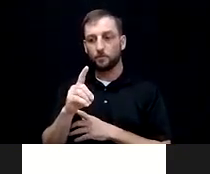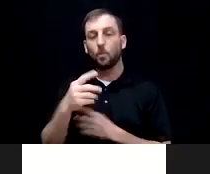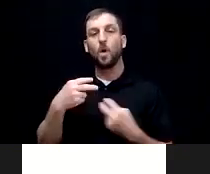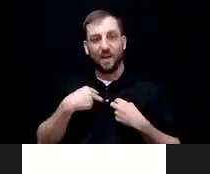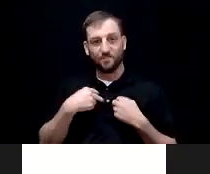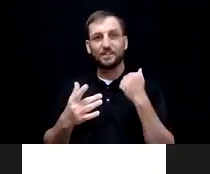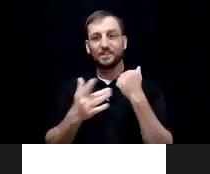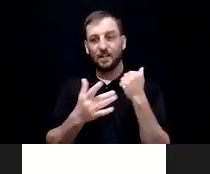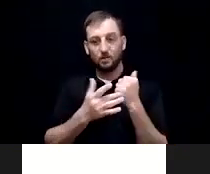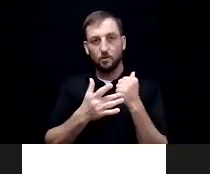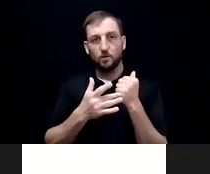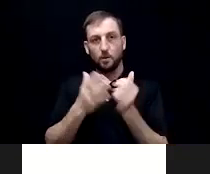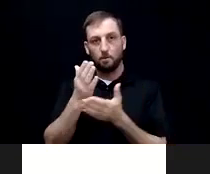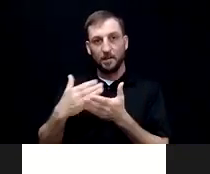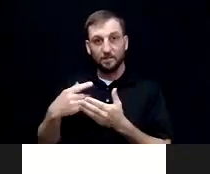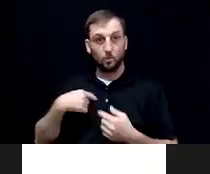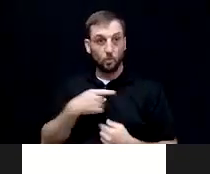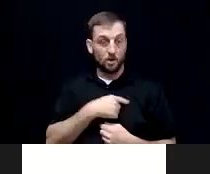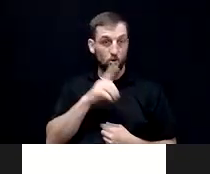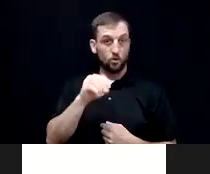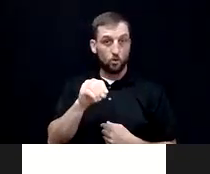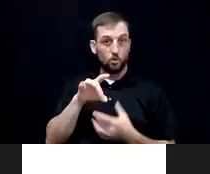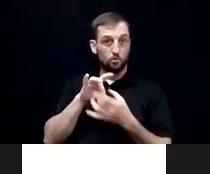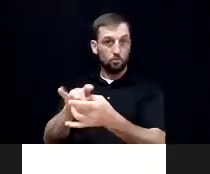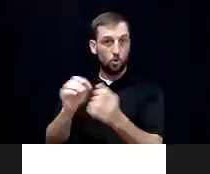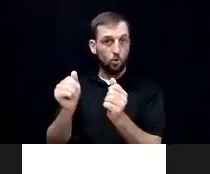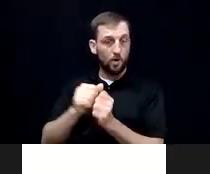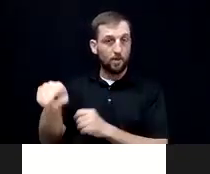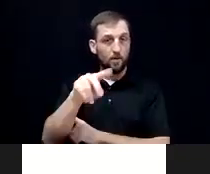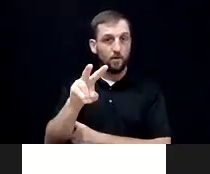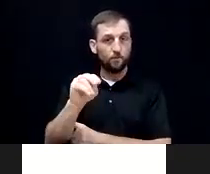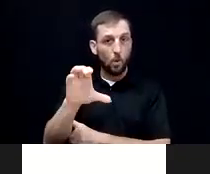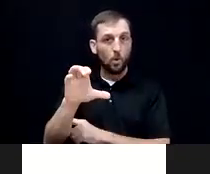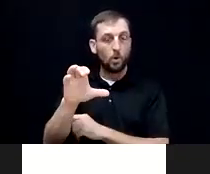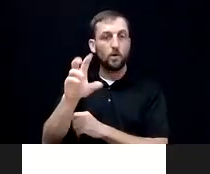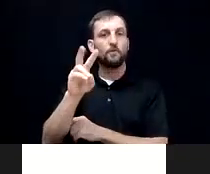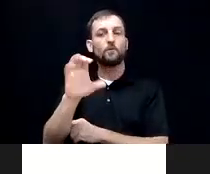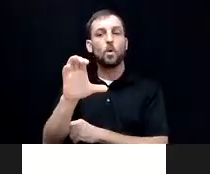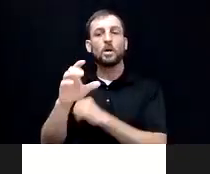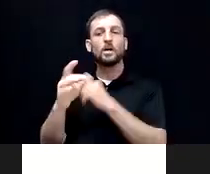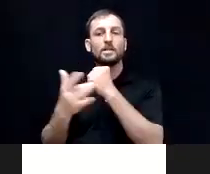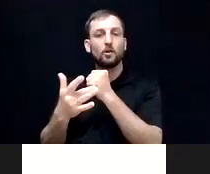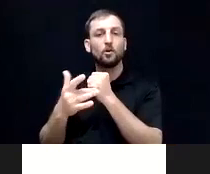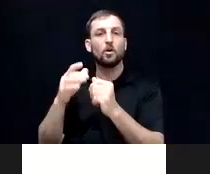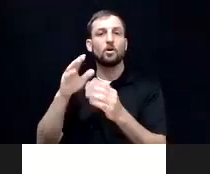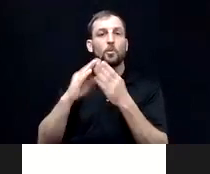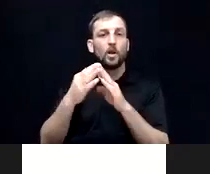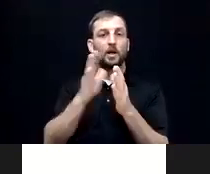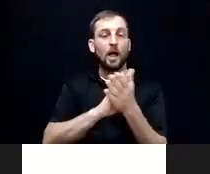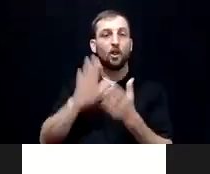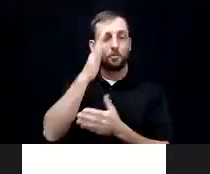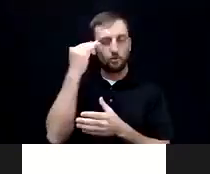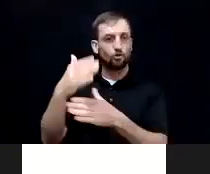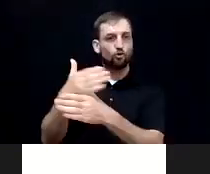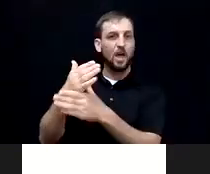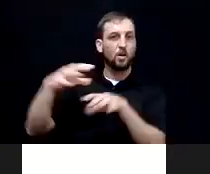we refer, and we work closely with our vocational technical community college because we share the same campus to offer a lot of opportunities